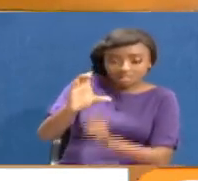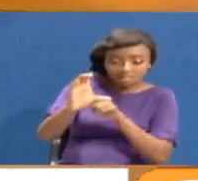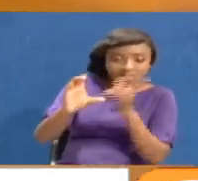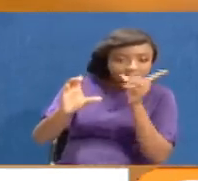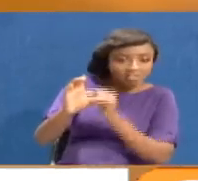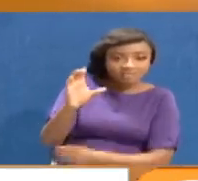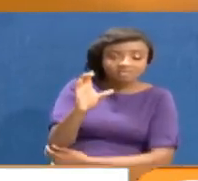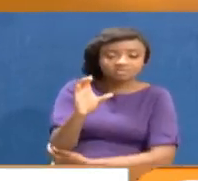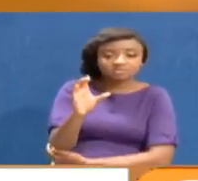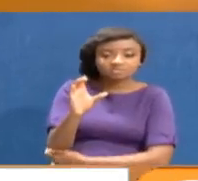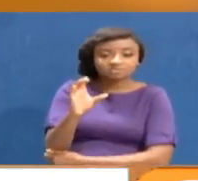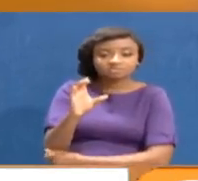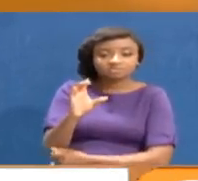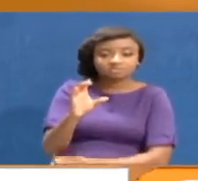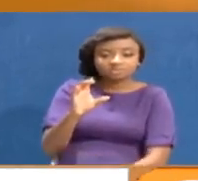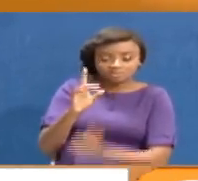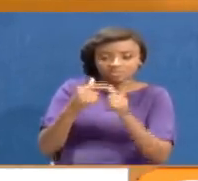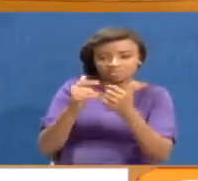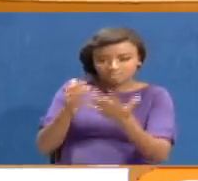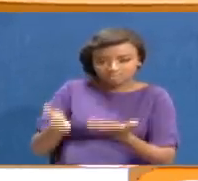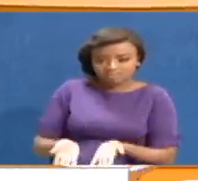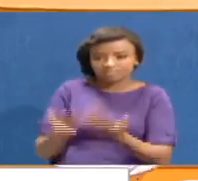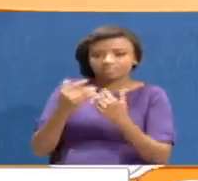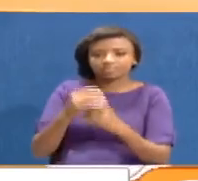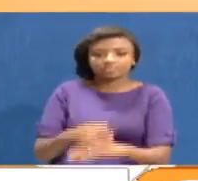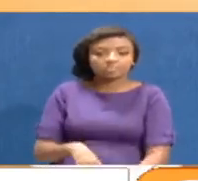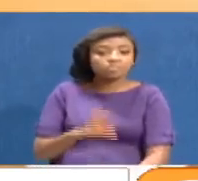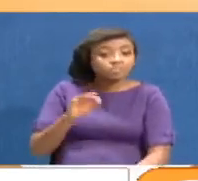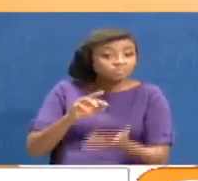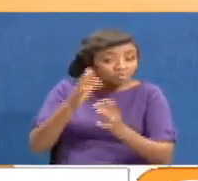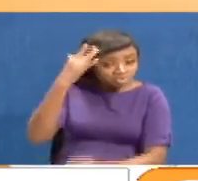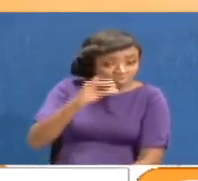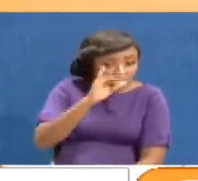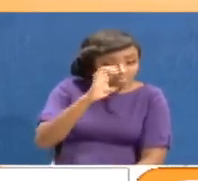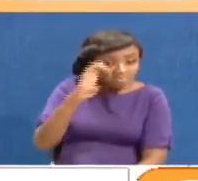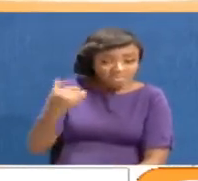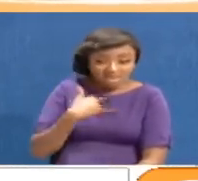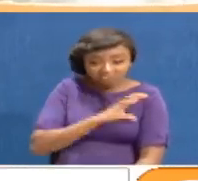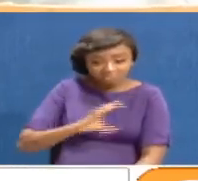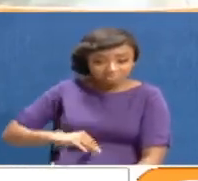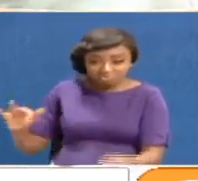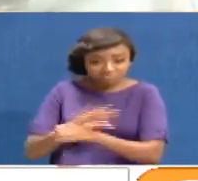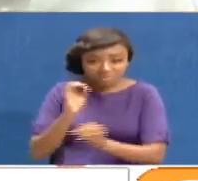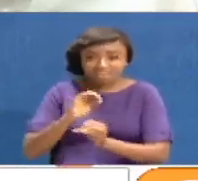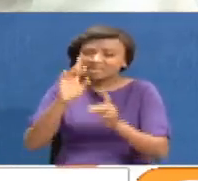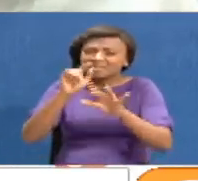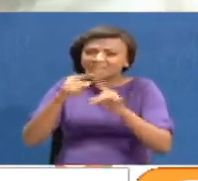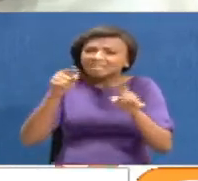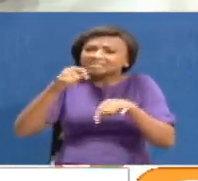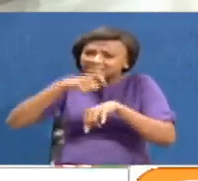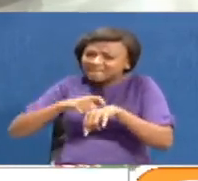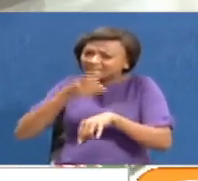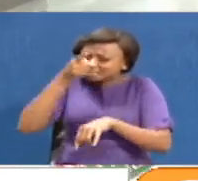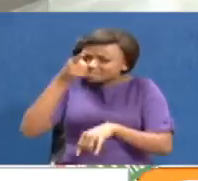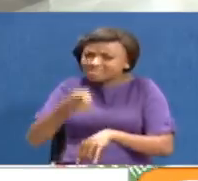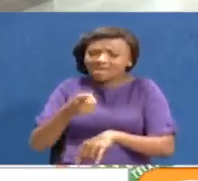that, it's go ahead to take it to counties. And you know the IEBC is not fully constituted, so... By then it will be constituted.